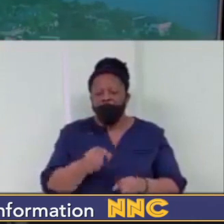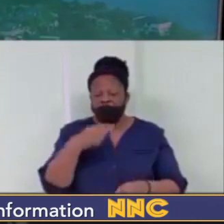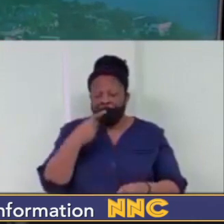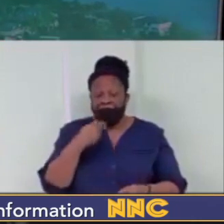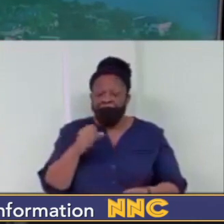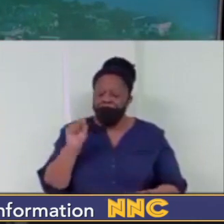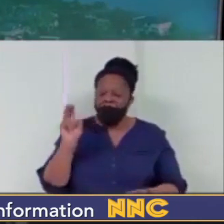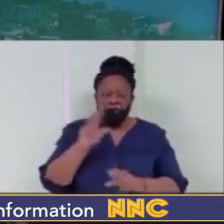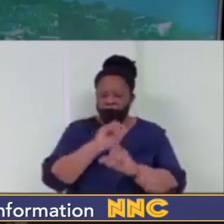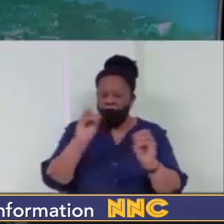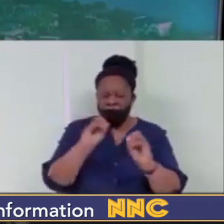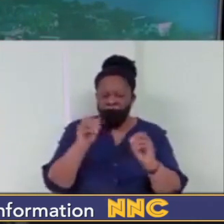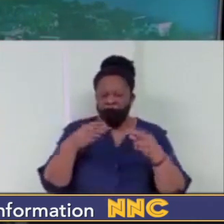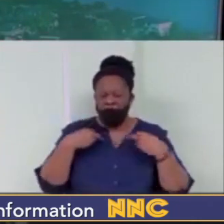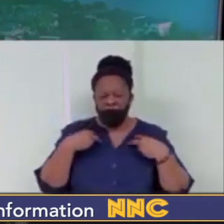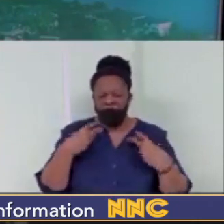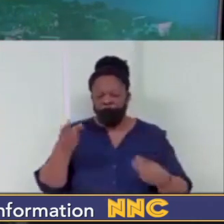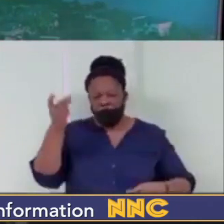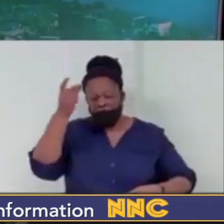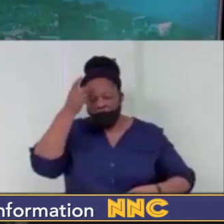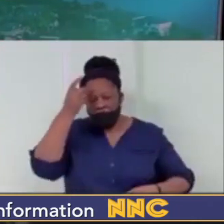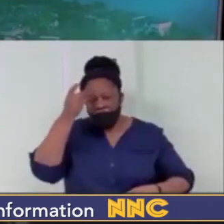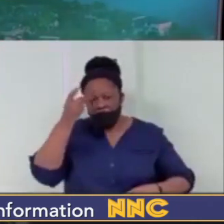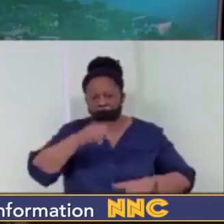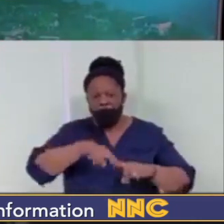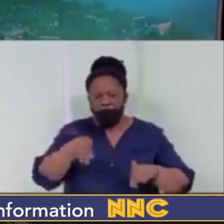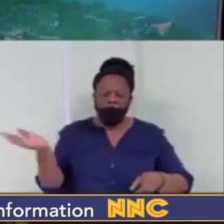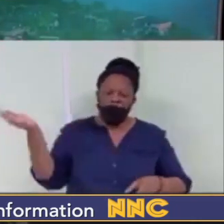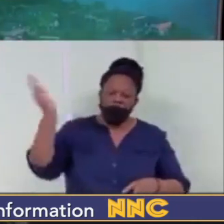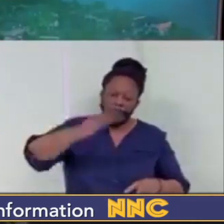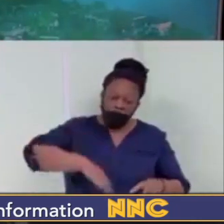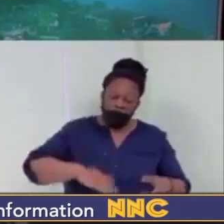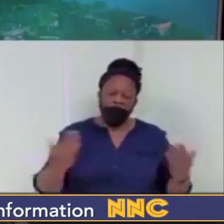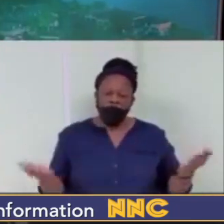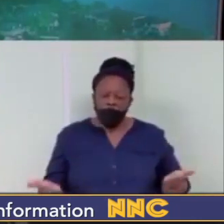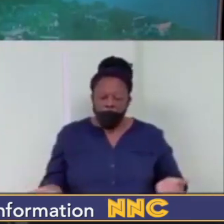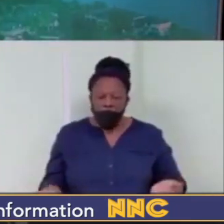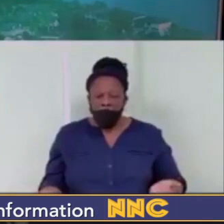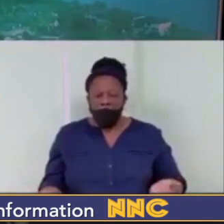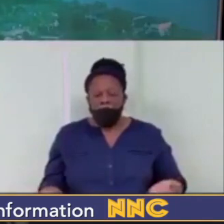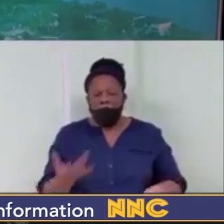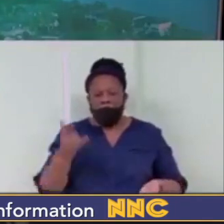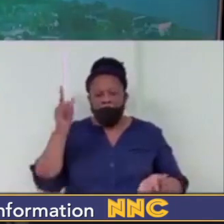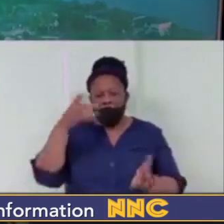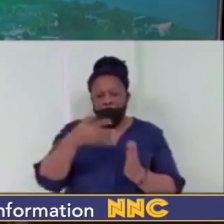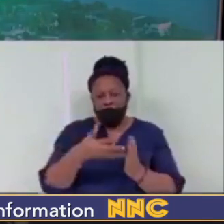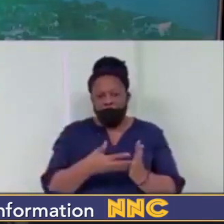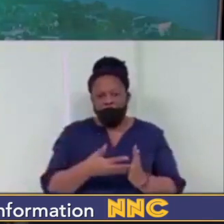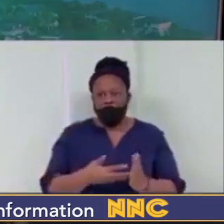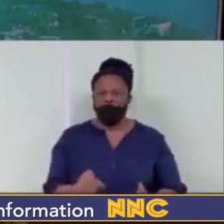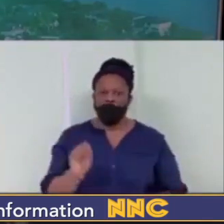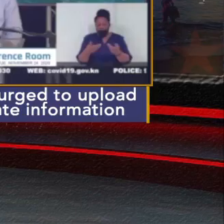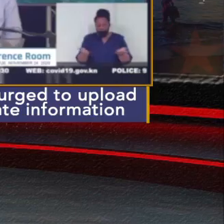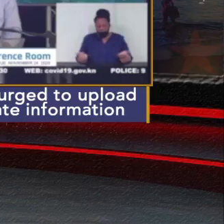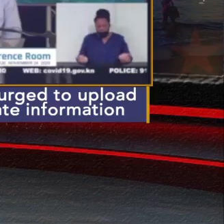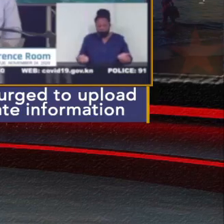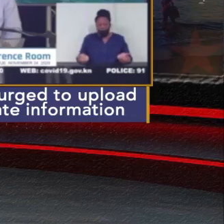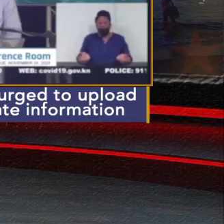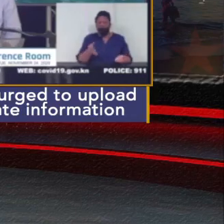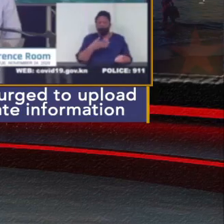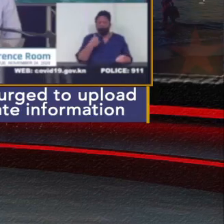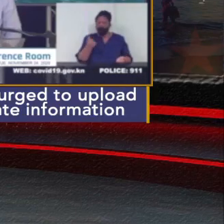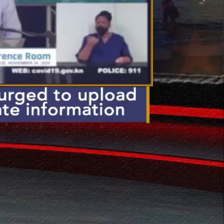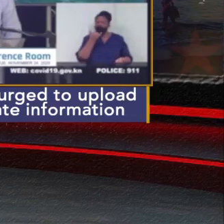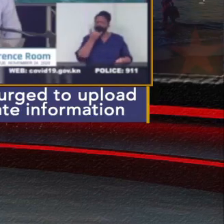into contact with. We are appealing to everyone who wants to travel to St. Kitts to do so and do so the right way. The